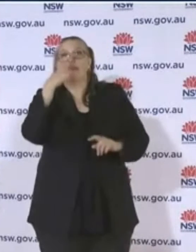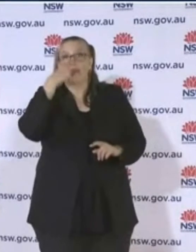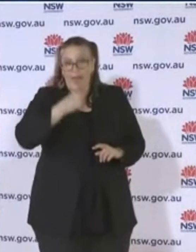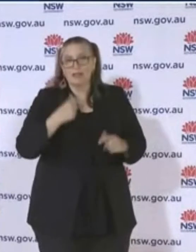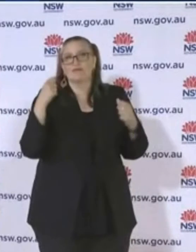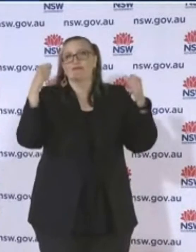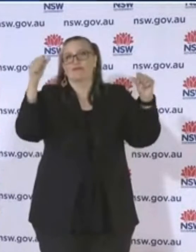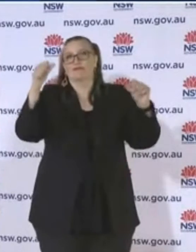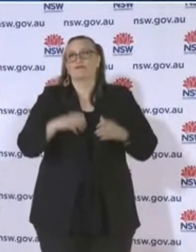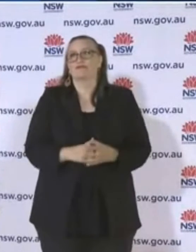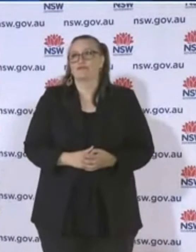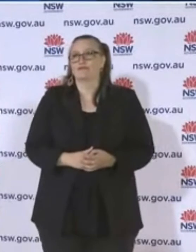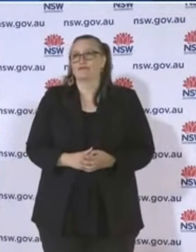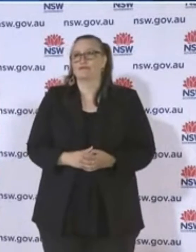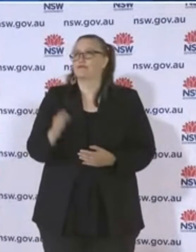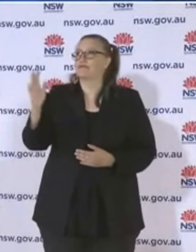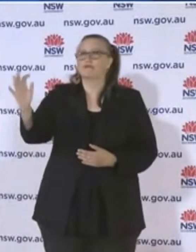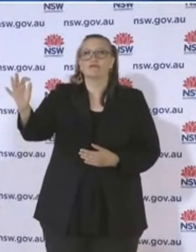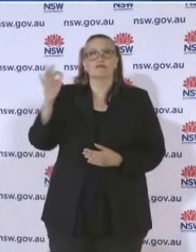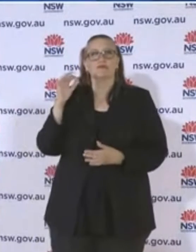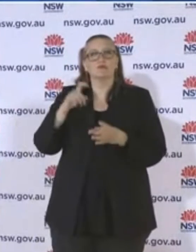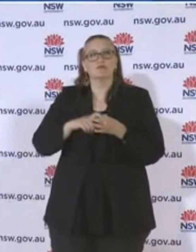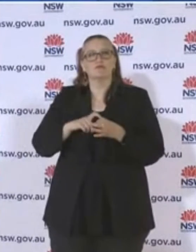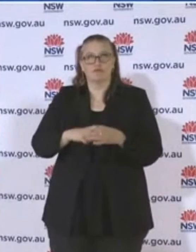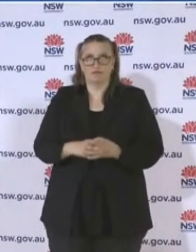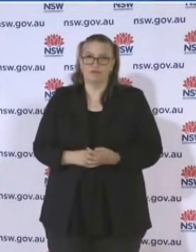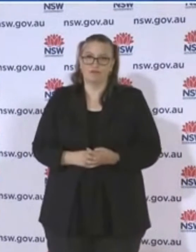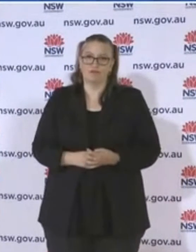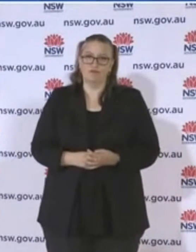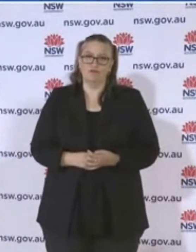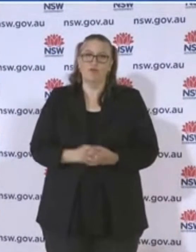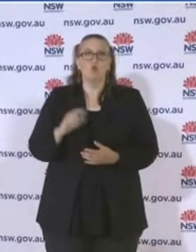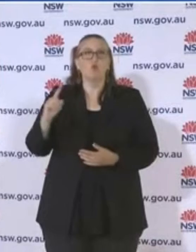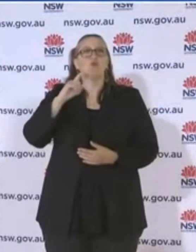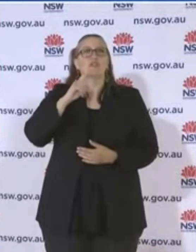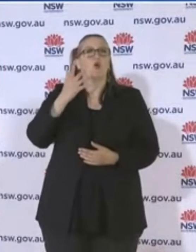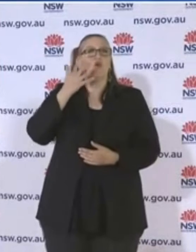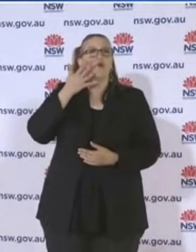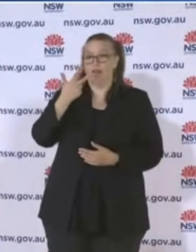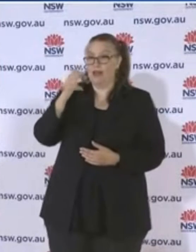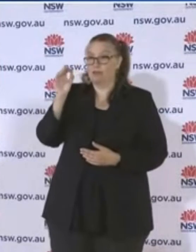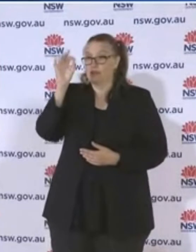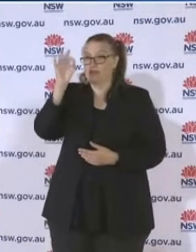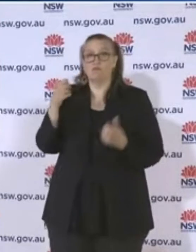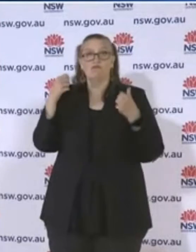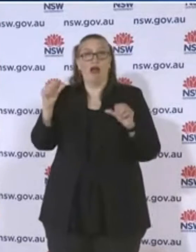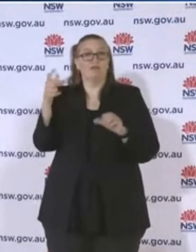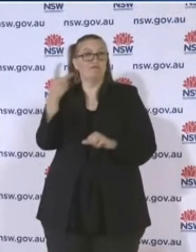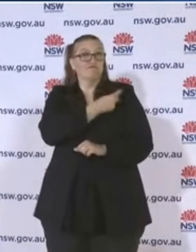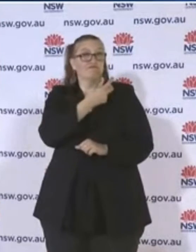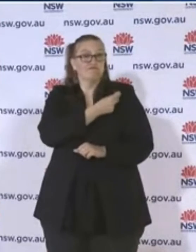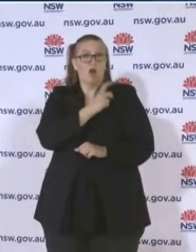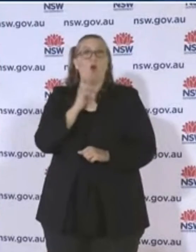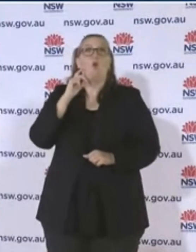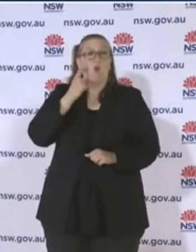hit that 80% vaccination rate, that's when you'll start focusing on hospitalisation and deaths as opposed to the case numbers? It's actually 70%,